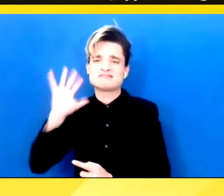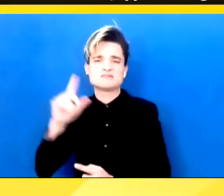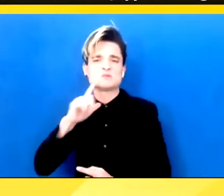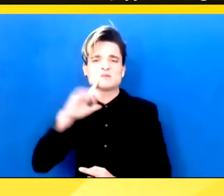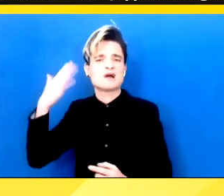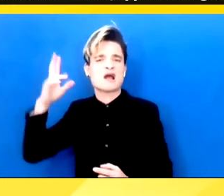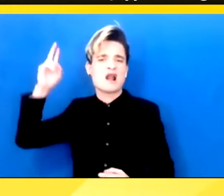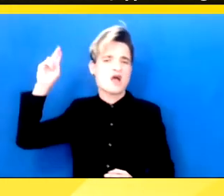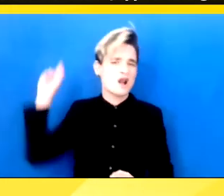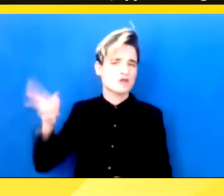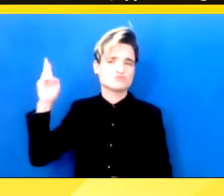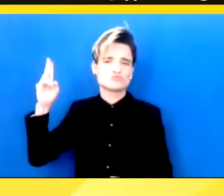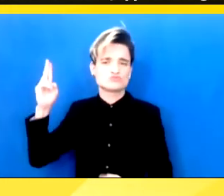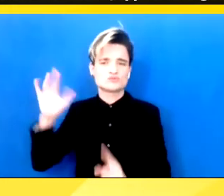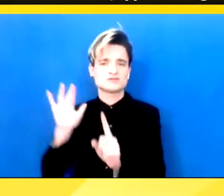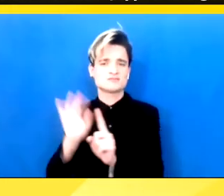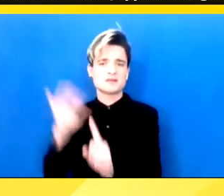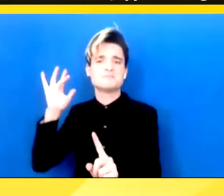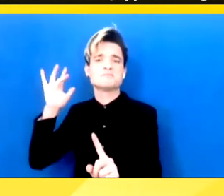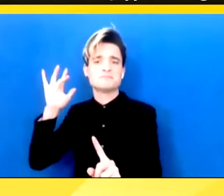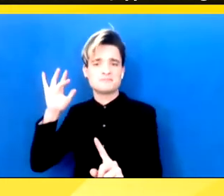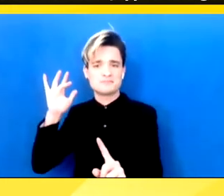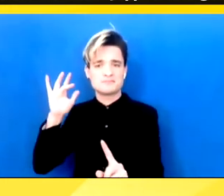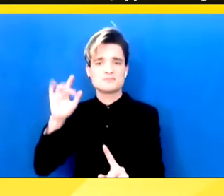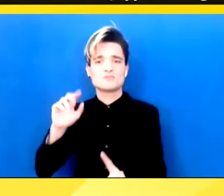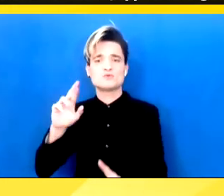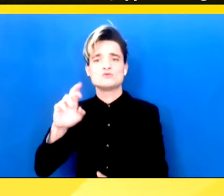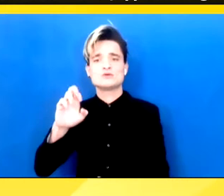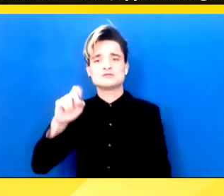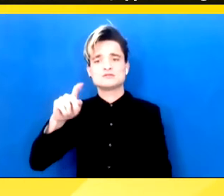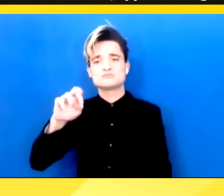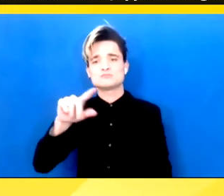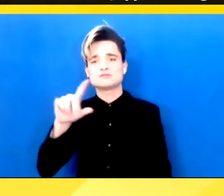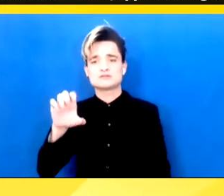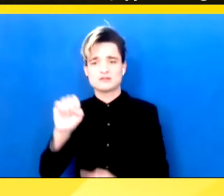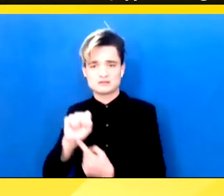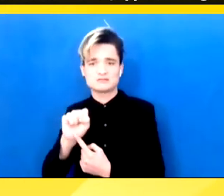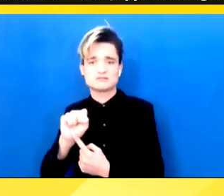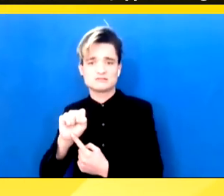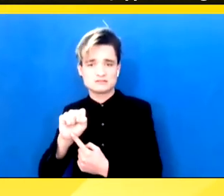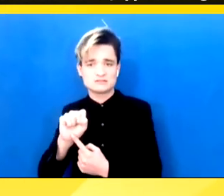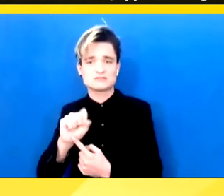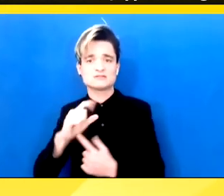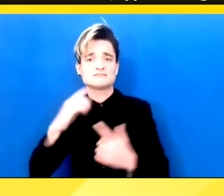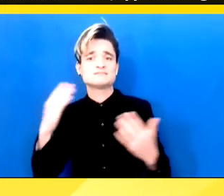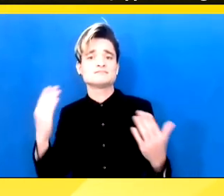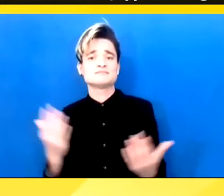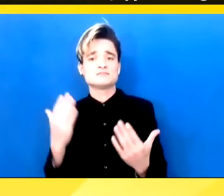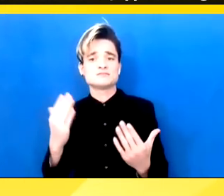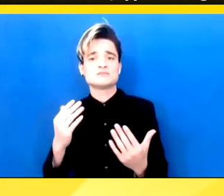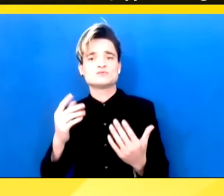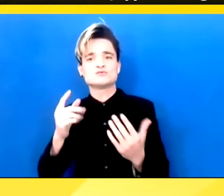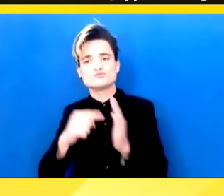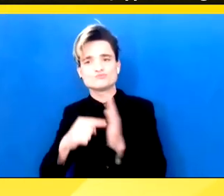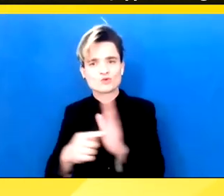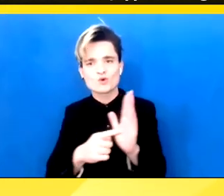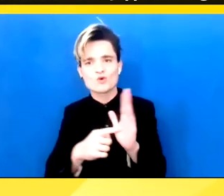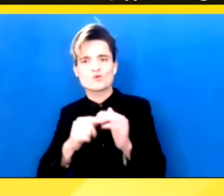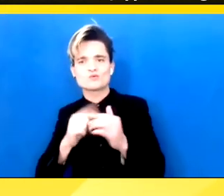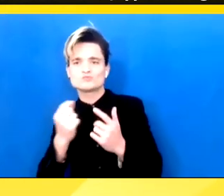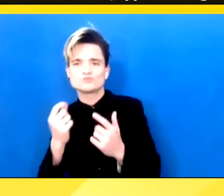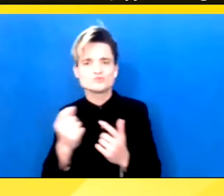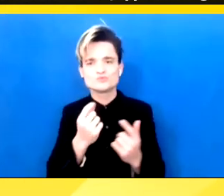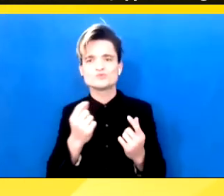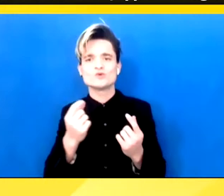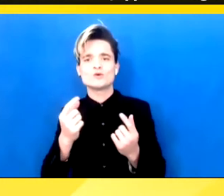the strategic advisor for the Poor People's Campaign, a national call for moral revival, and vice president